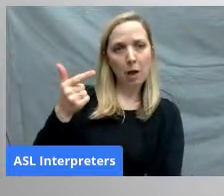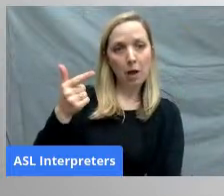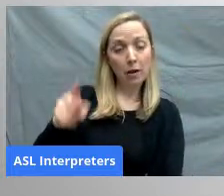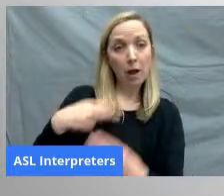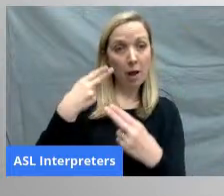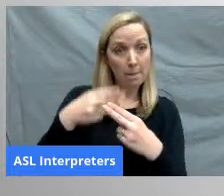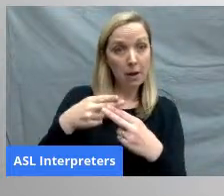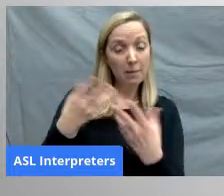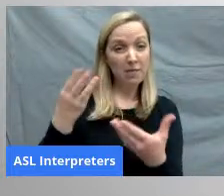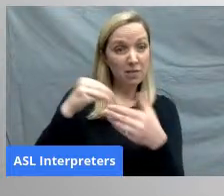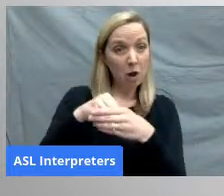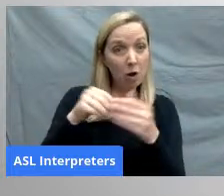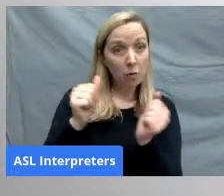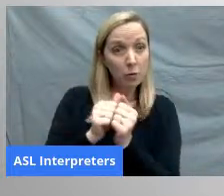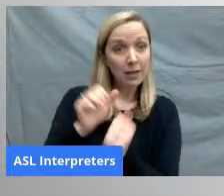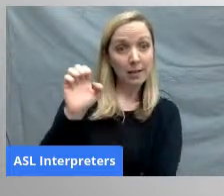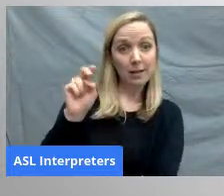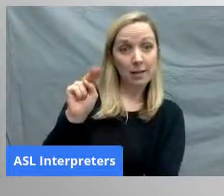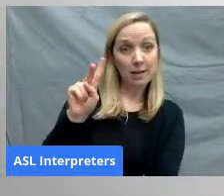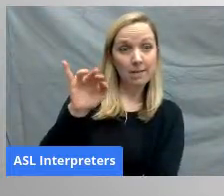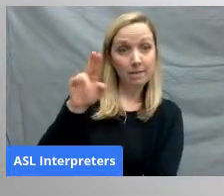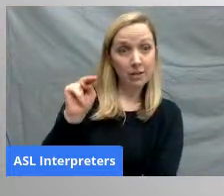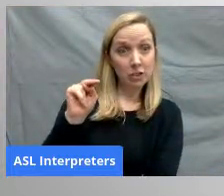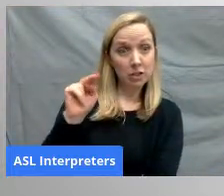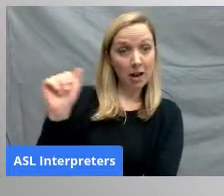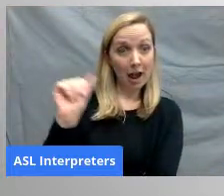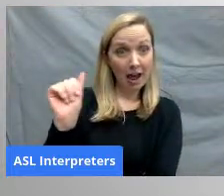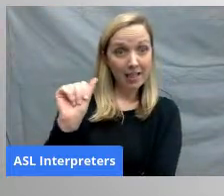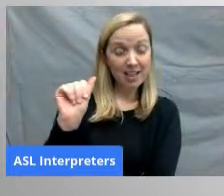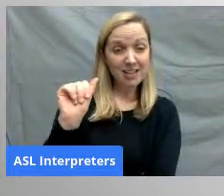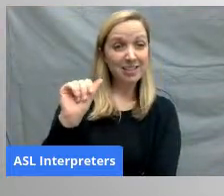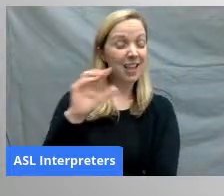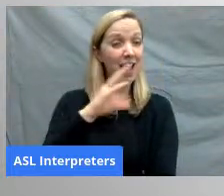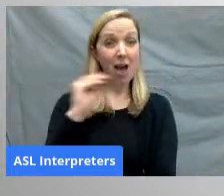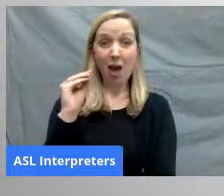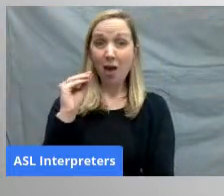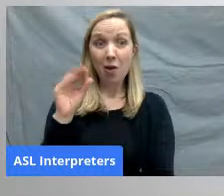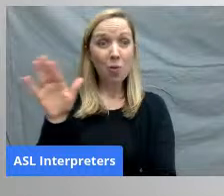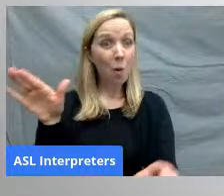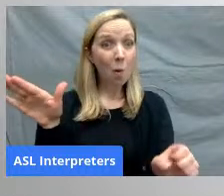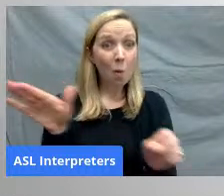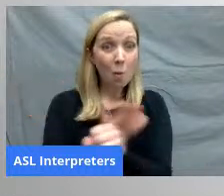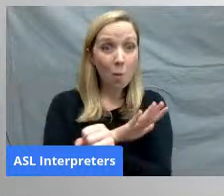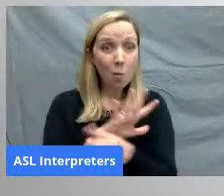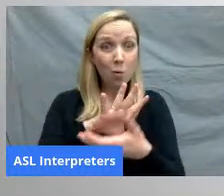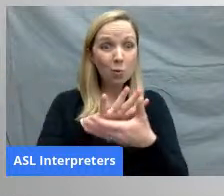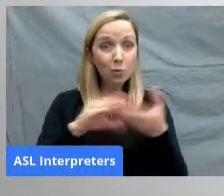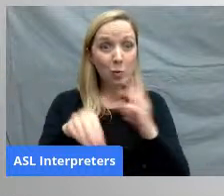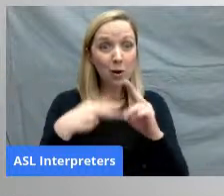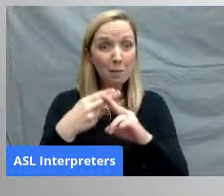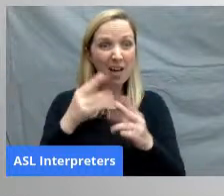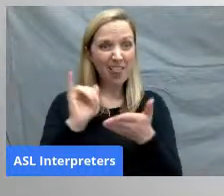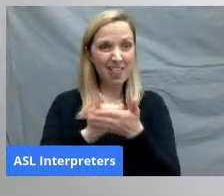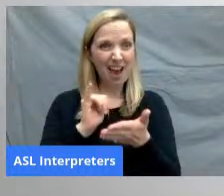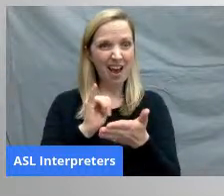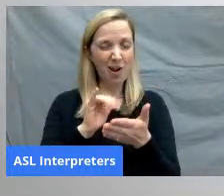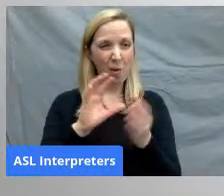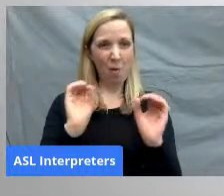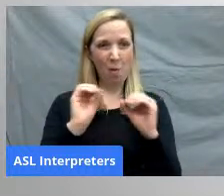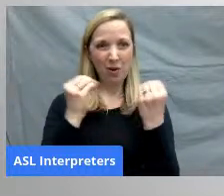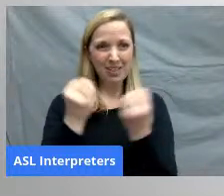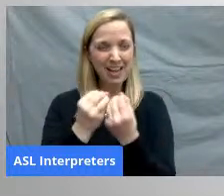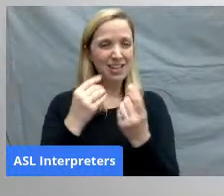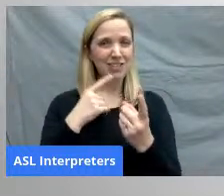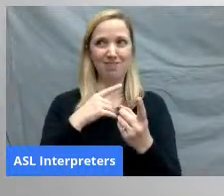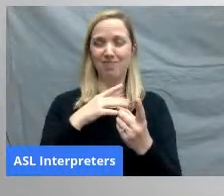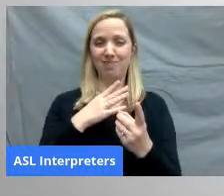Envision Athens and the whole story around its purpose and its values and how to engage in the community. It was so moving.